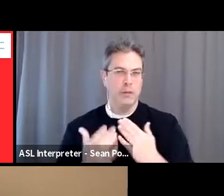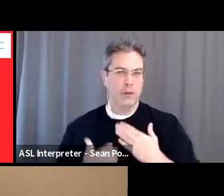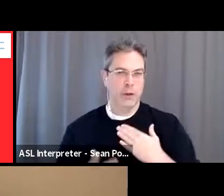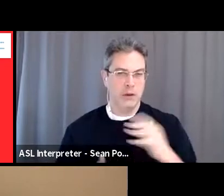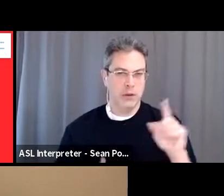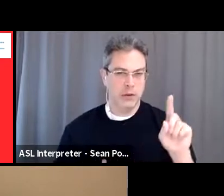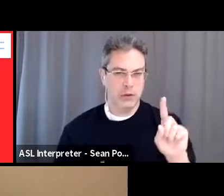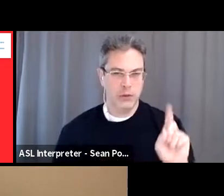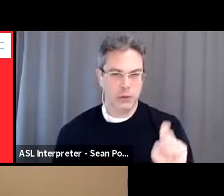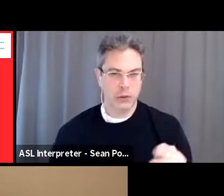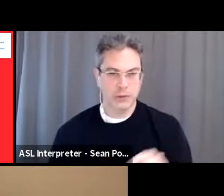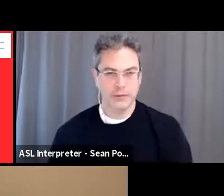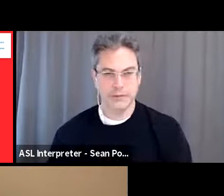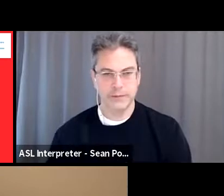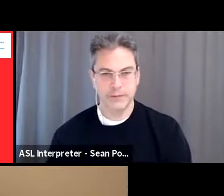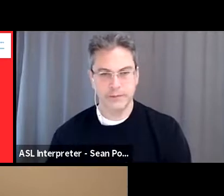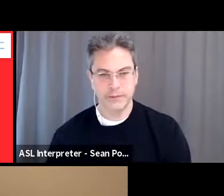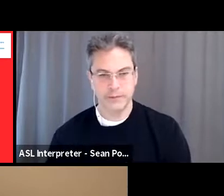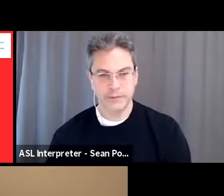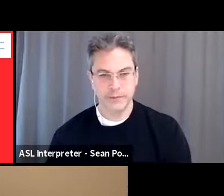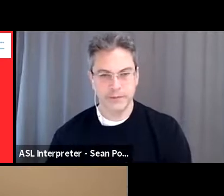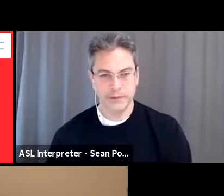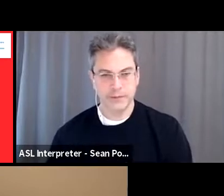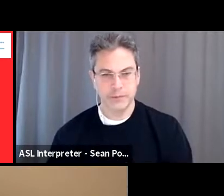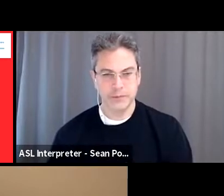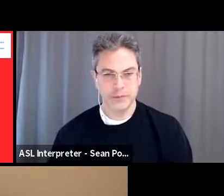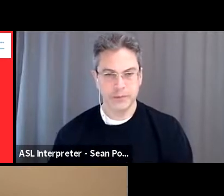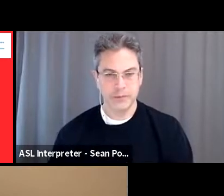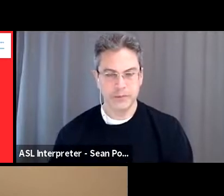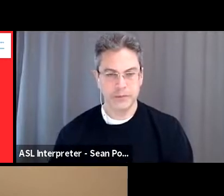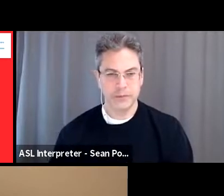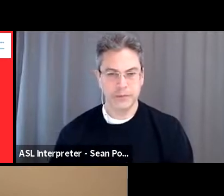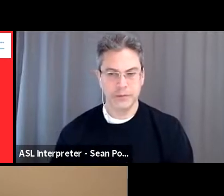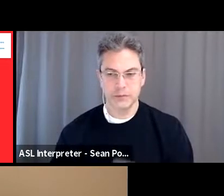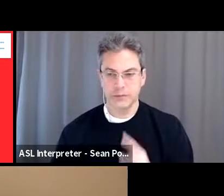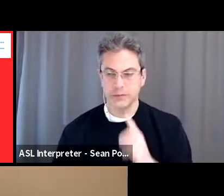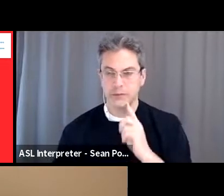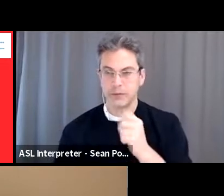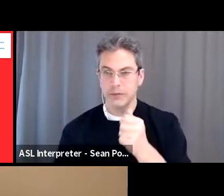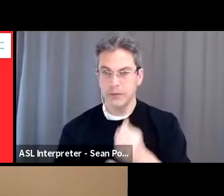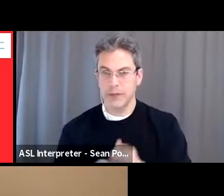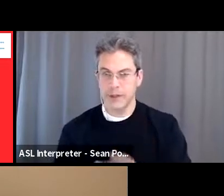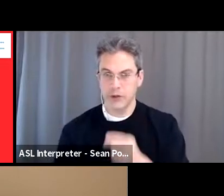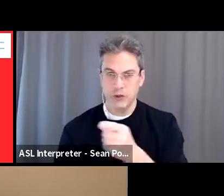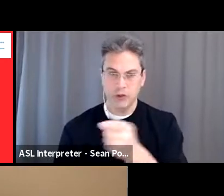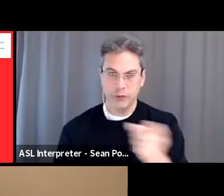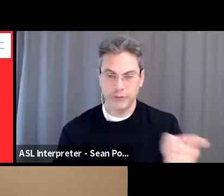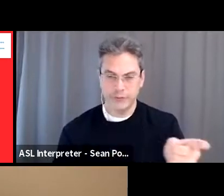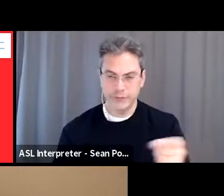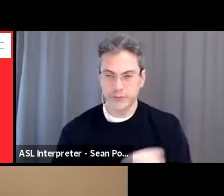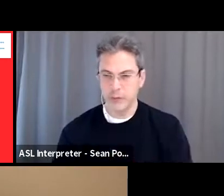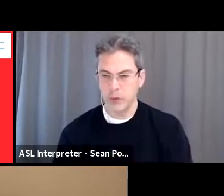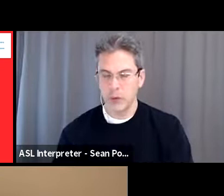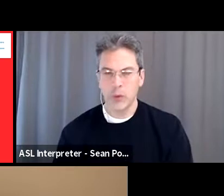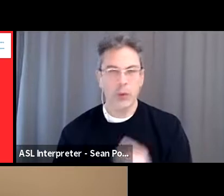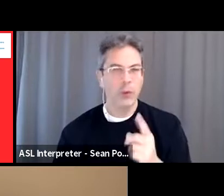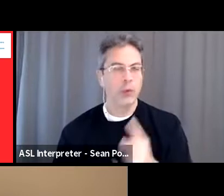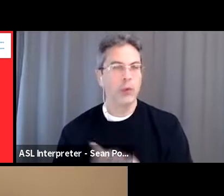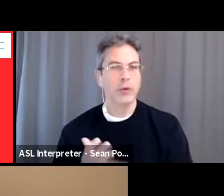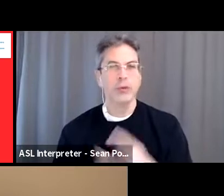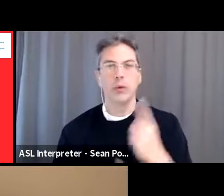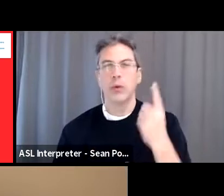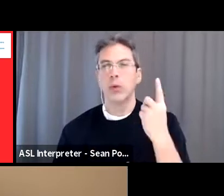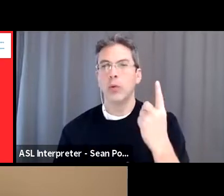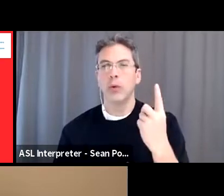my mind. To each of the members of our panel, what's the one thing you wish